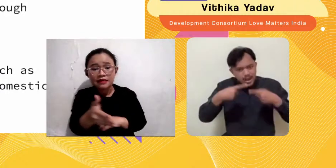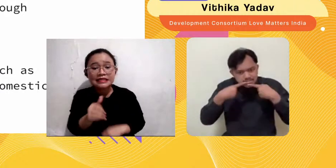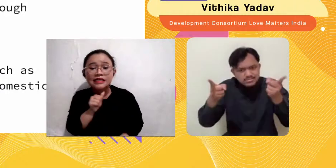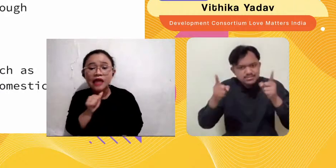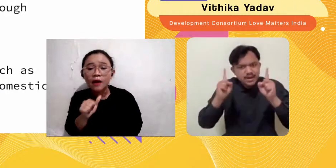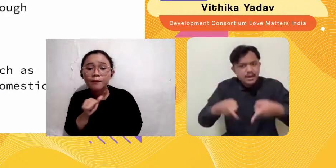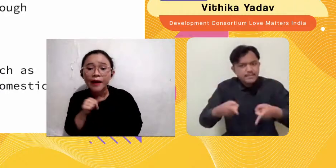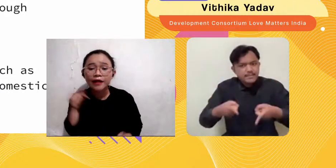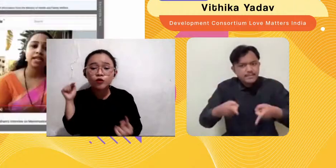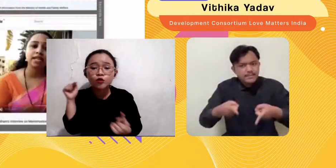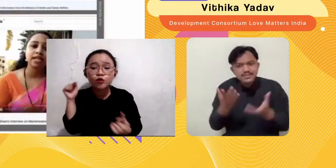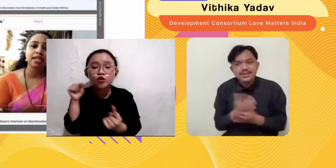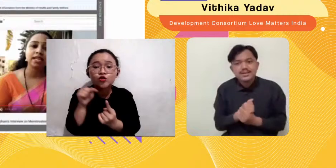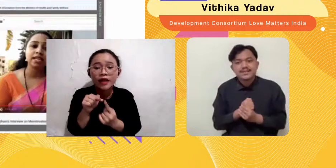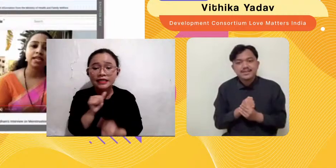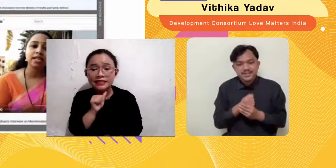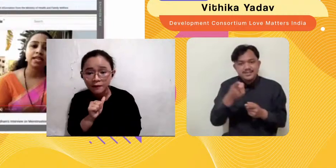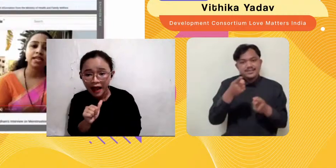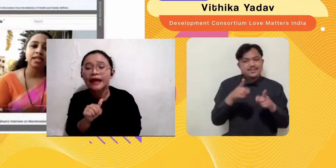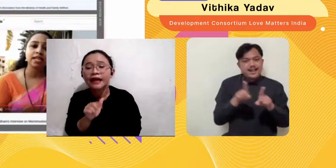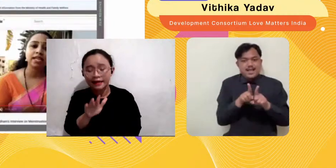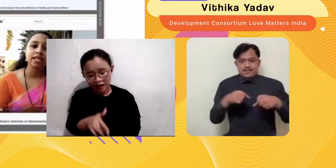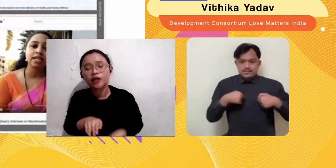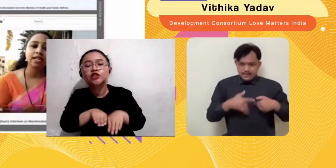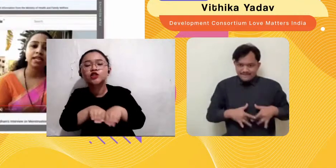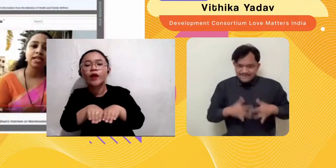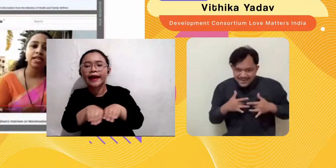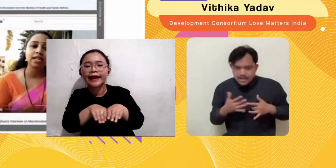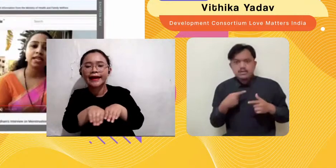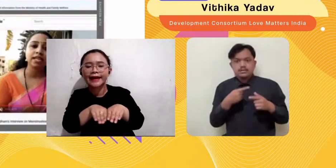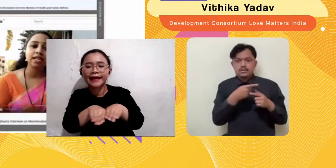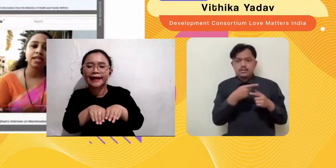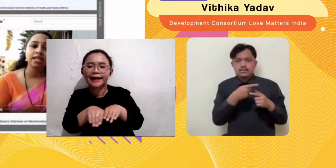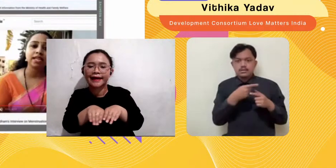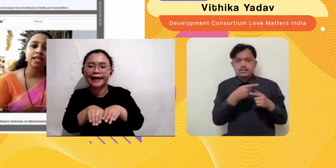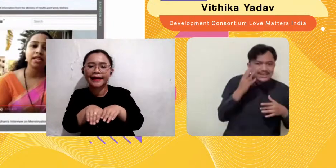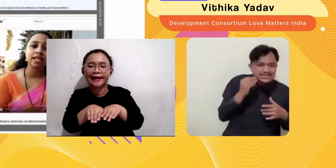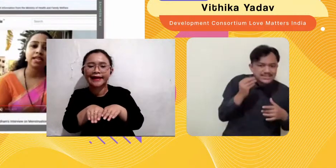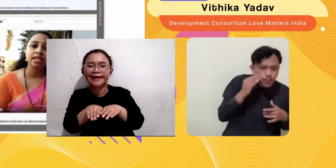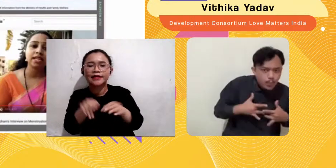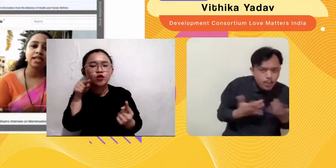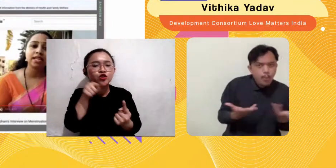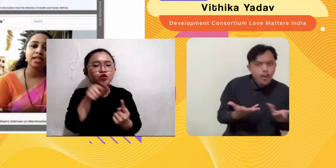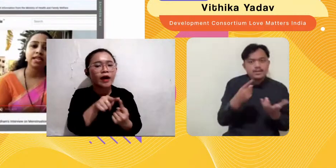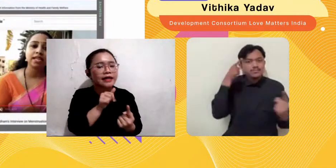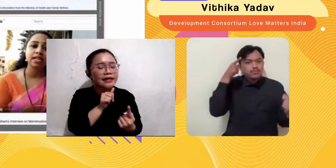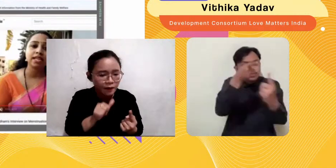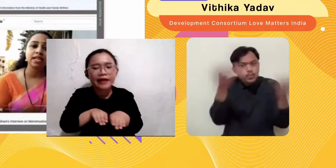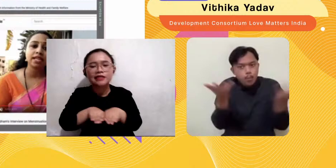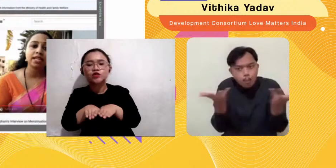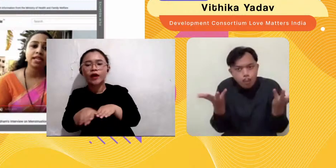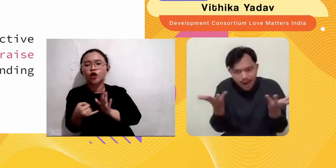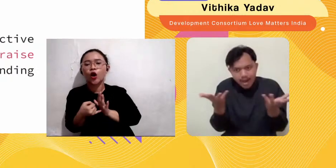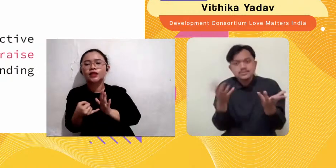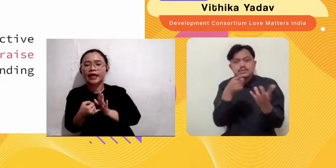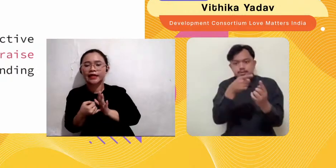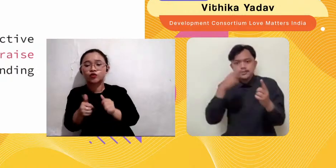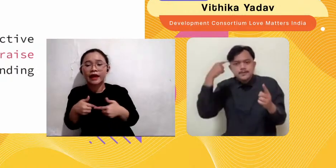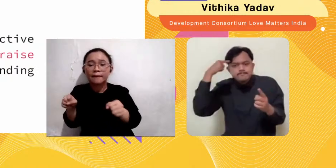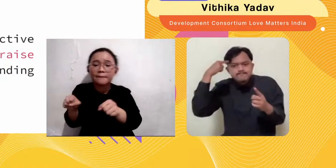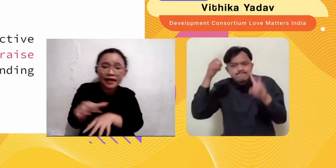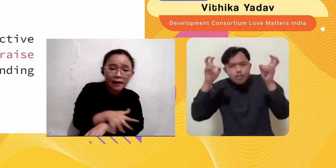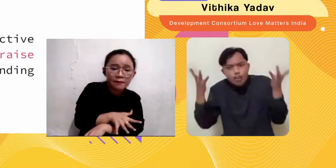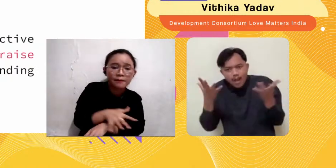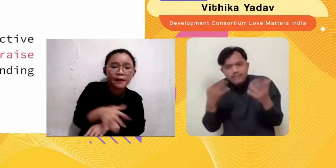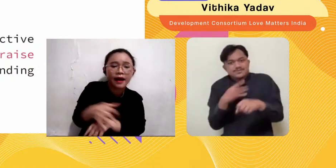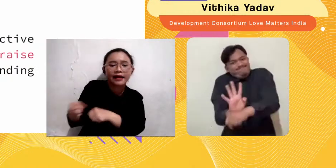perhaps that's the kind of wave we are looking at. And these are lots of people who have created videos on ground, and